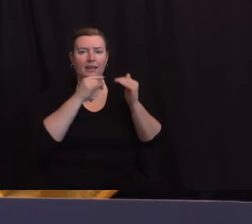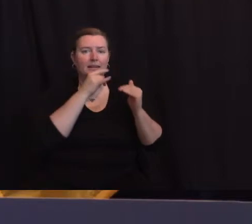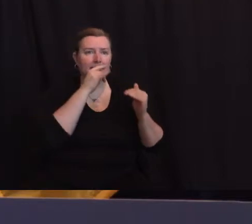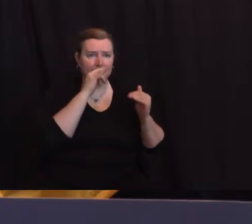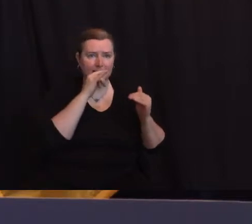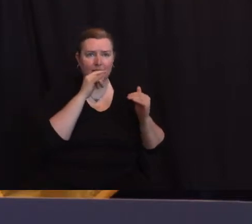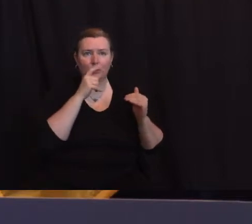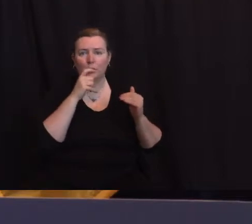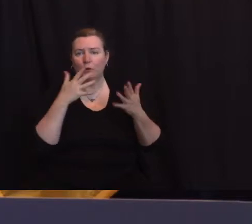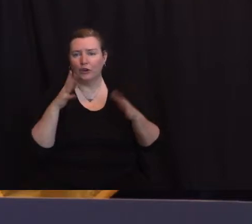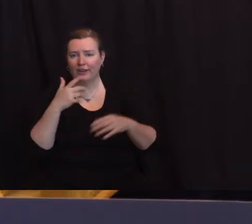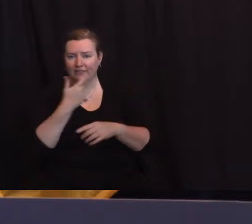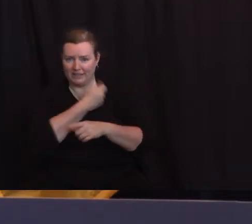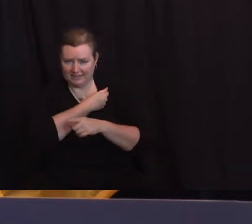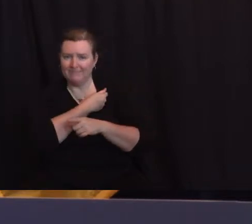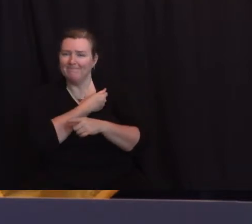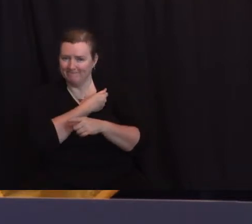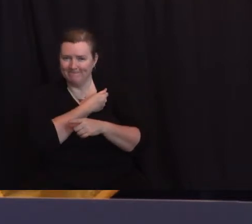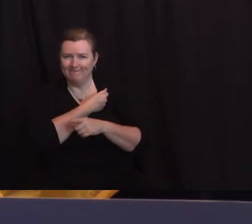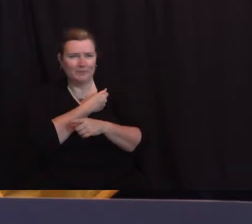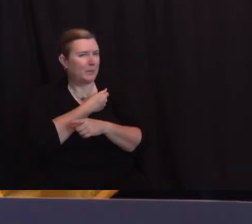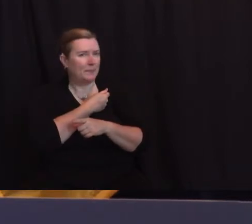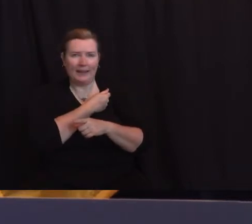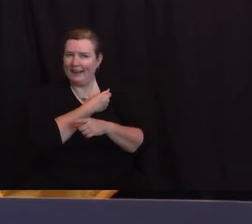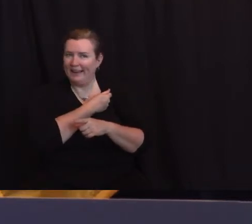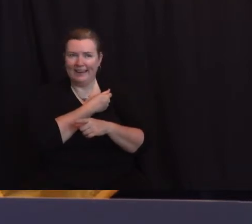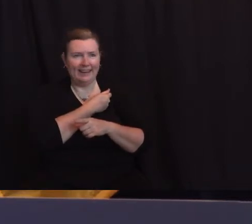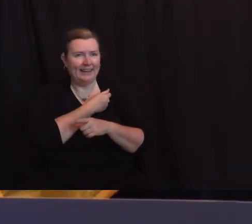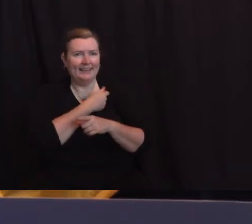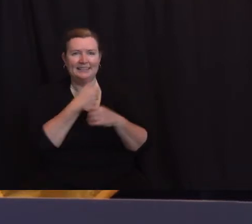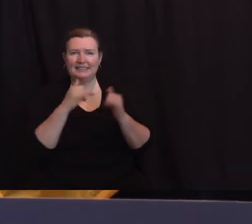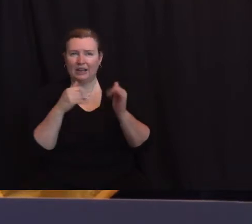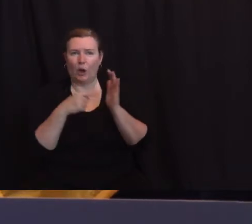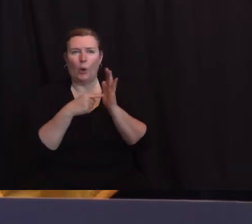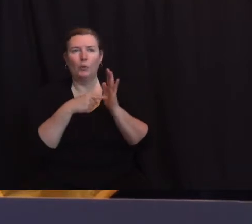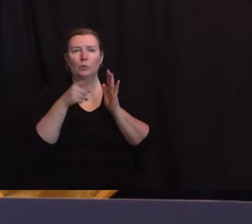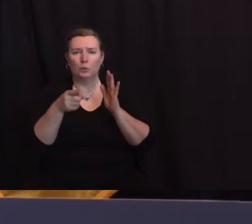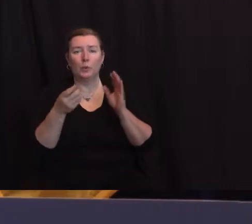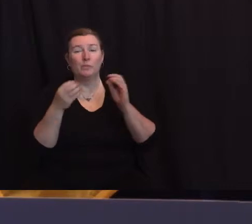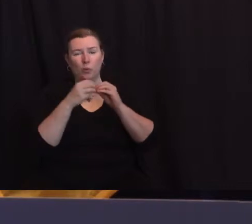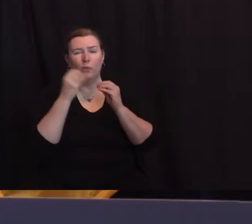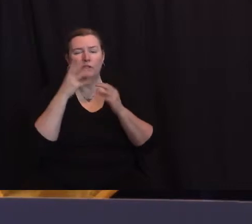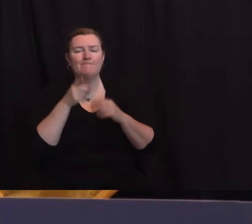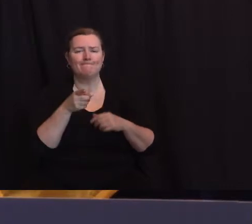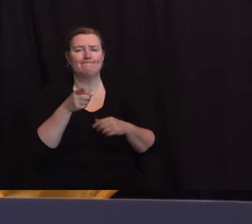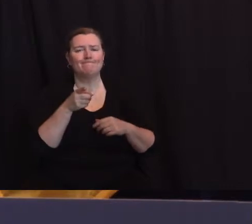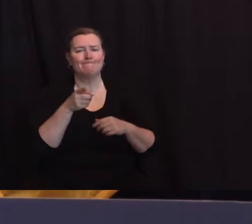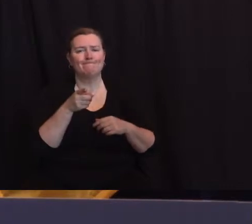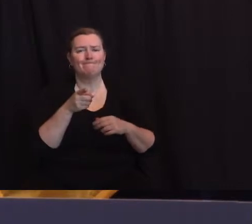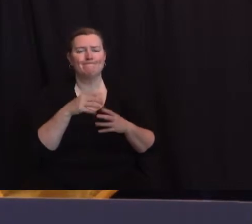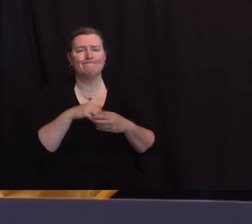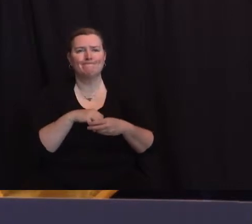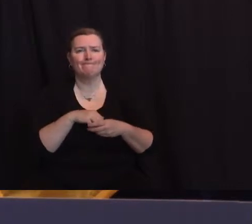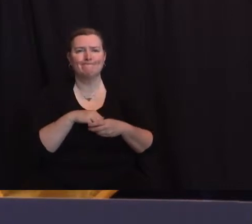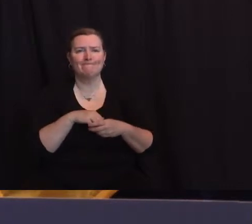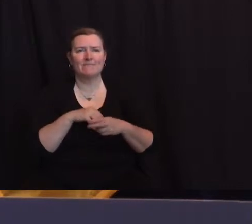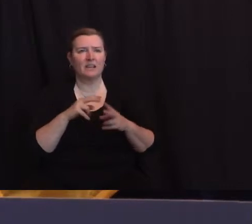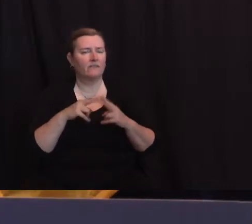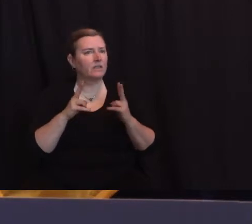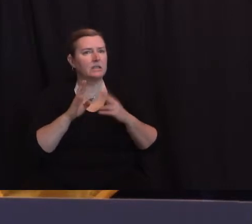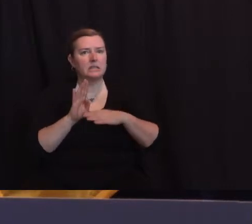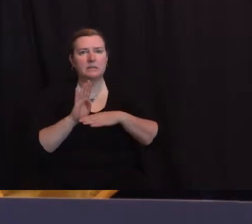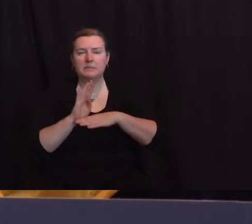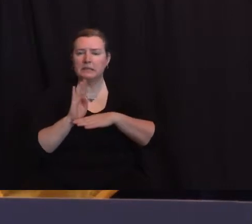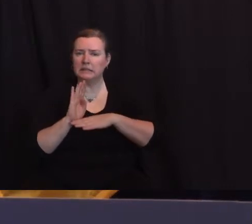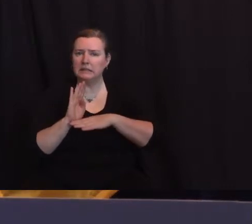but I think we do still owe you that. And I think with the crush of business, we'll come back